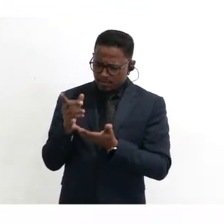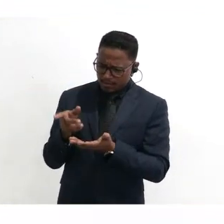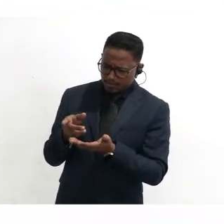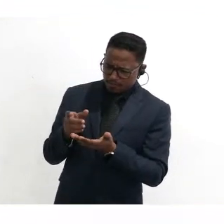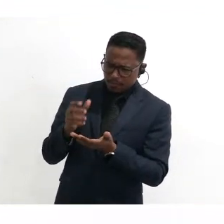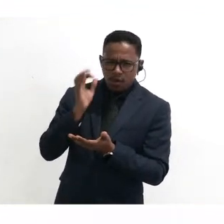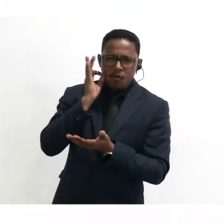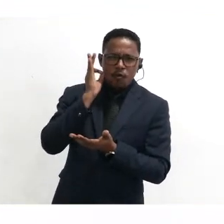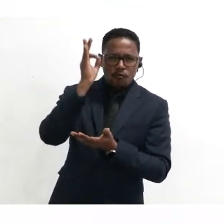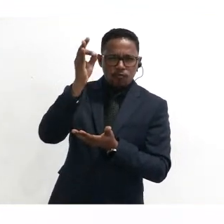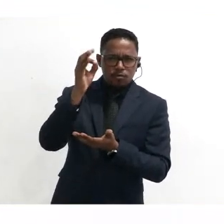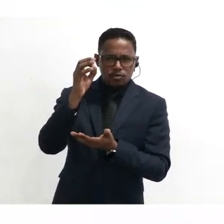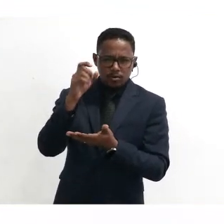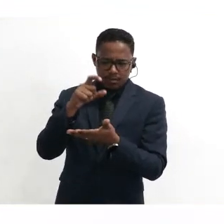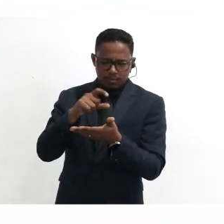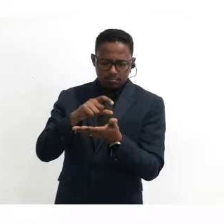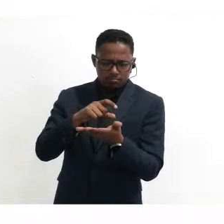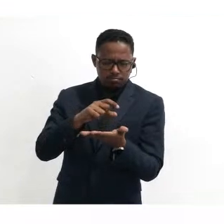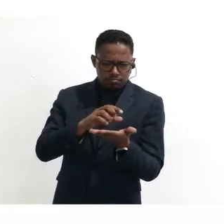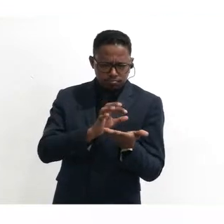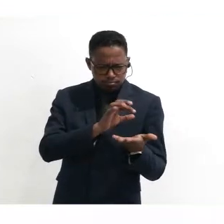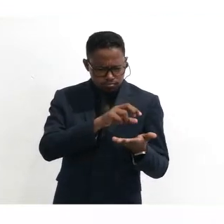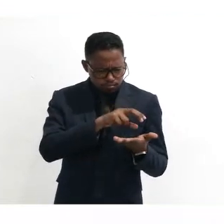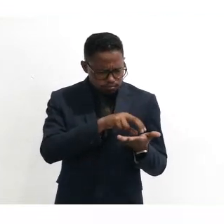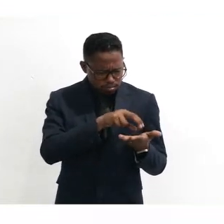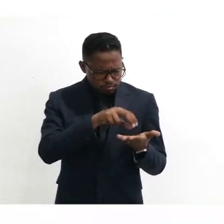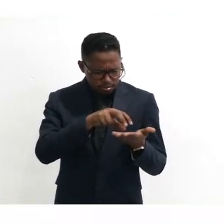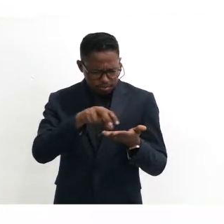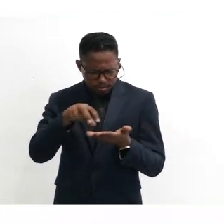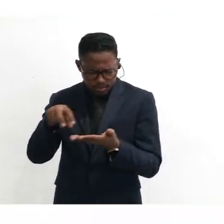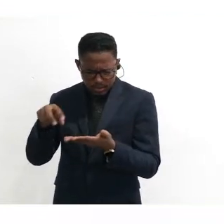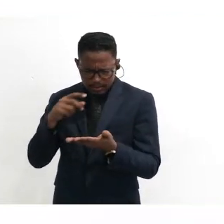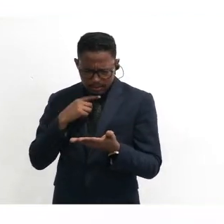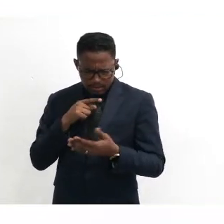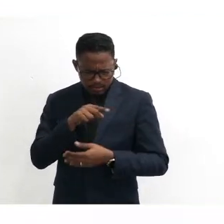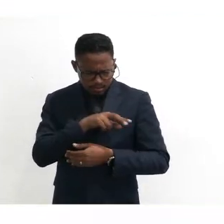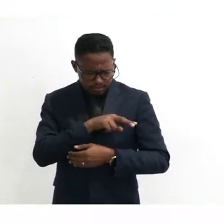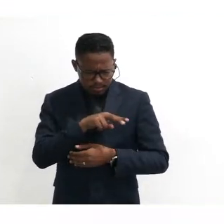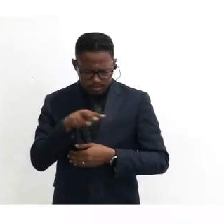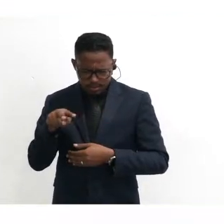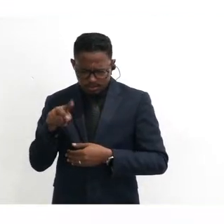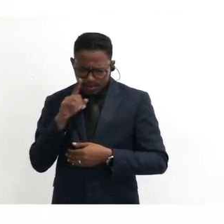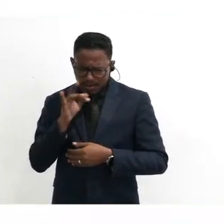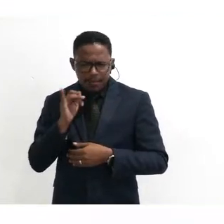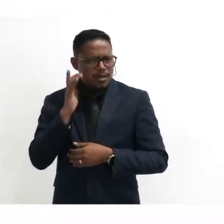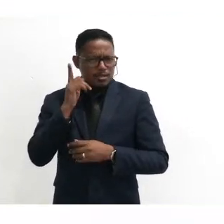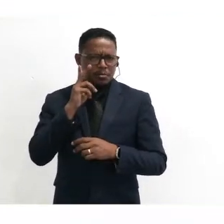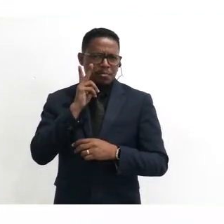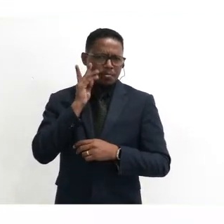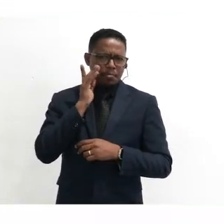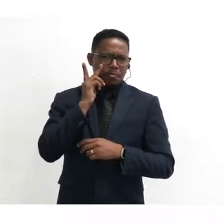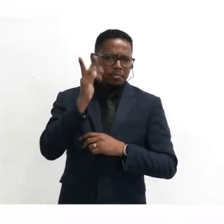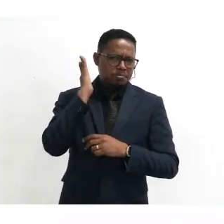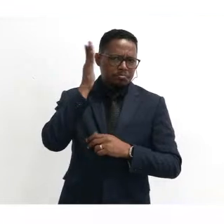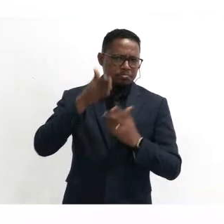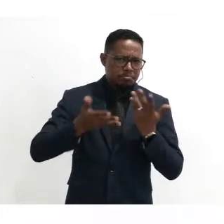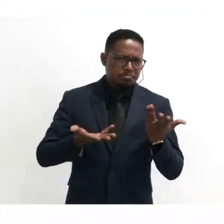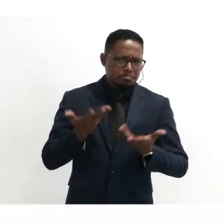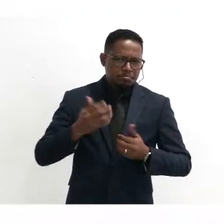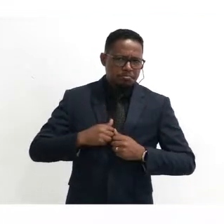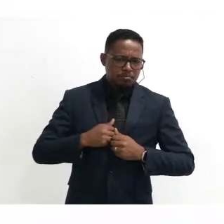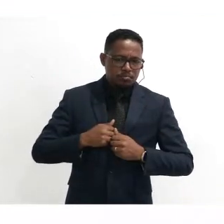we're taking all those various building blocks to try and achieve the functional integration that needs to be.